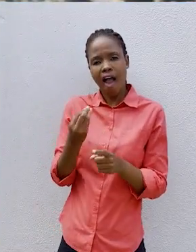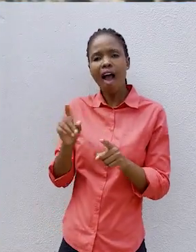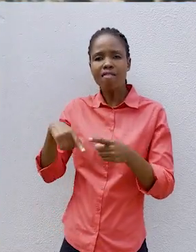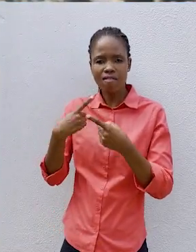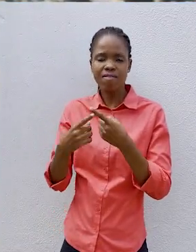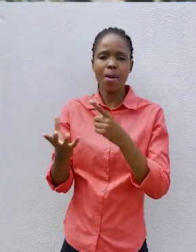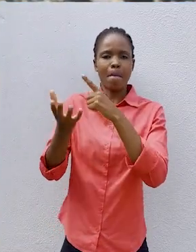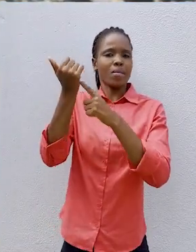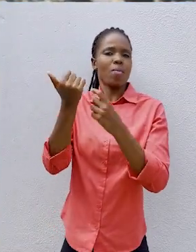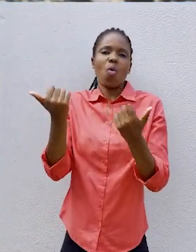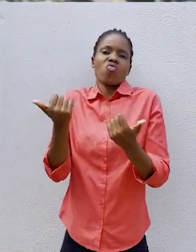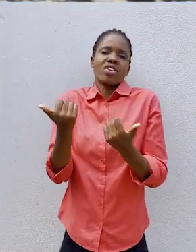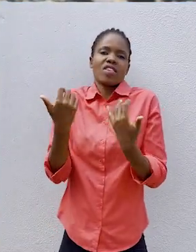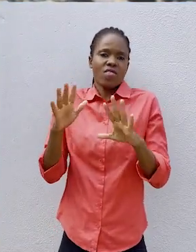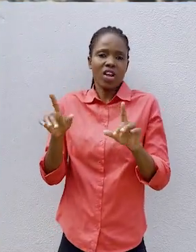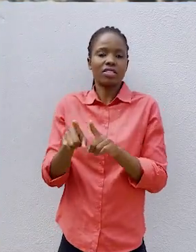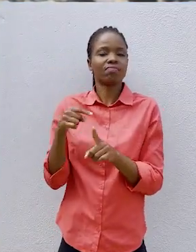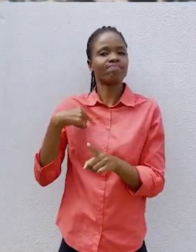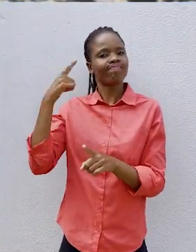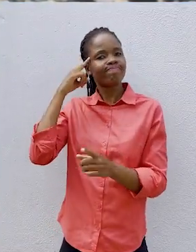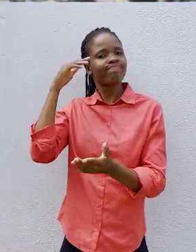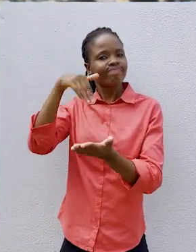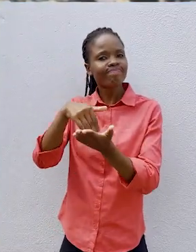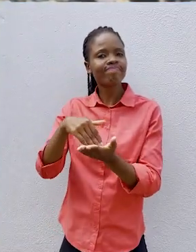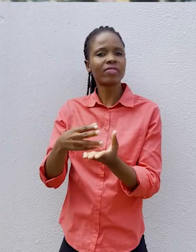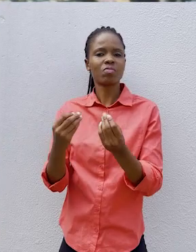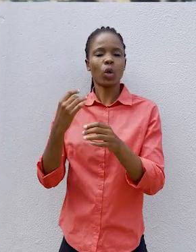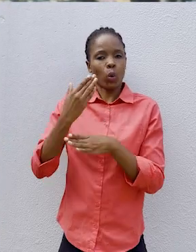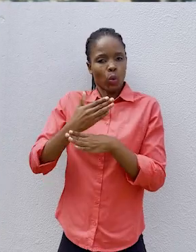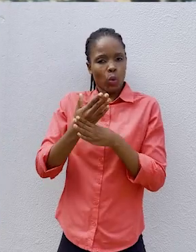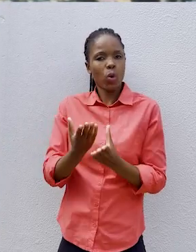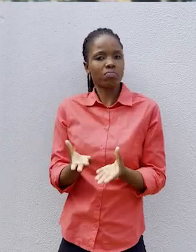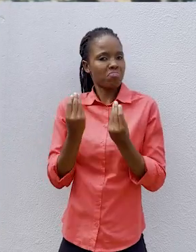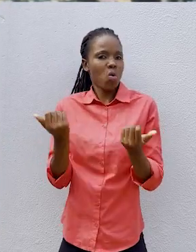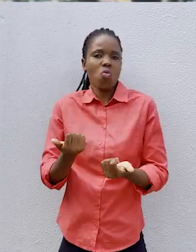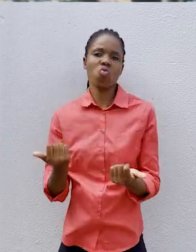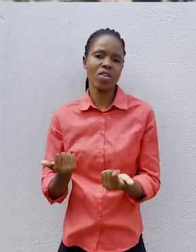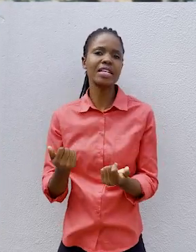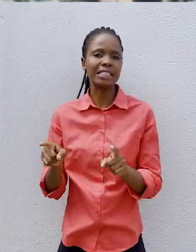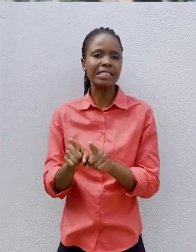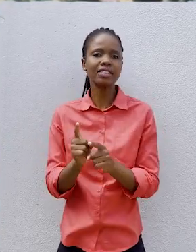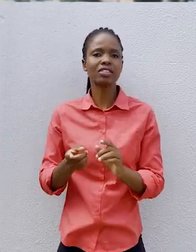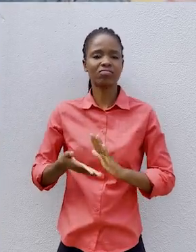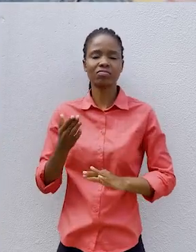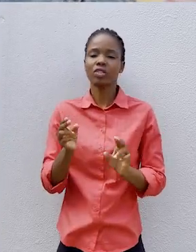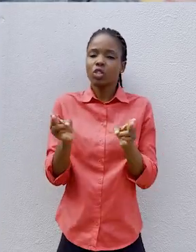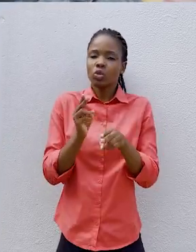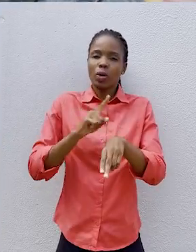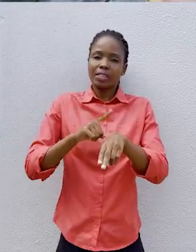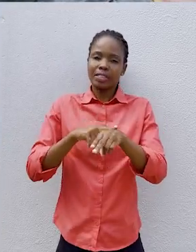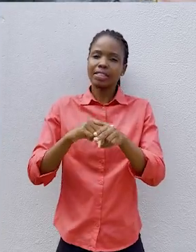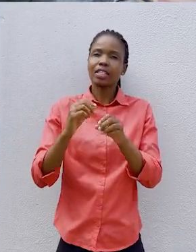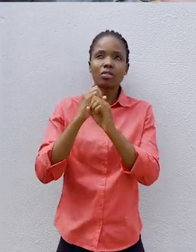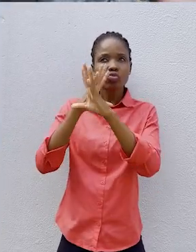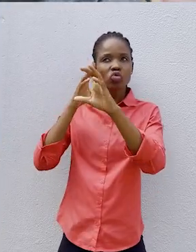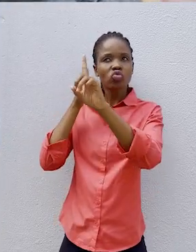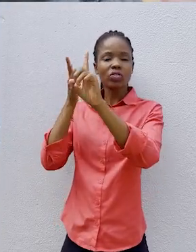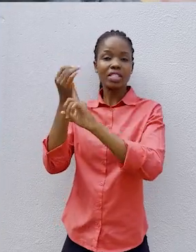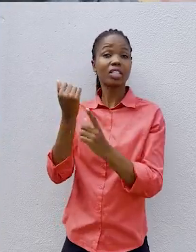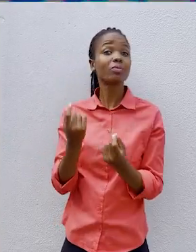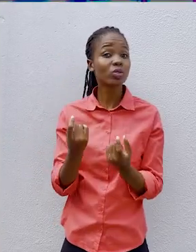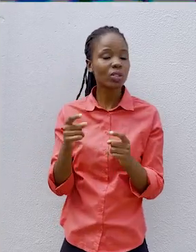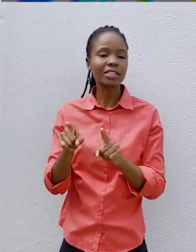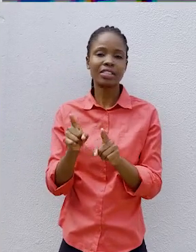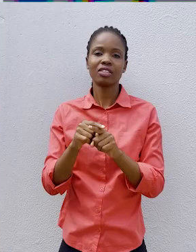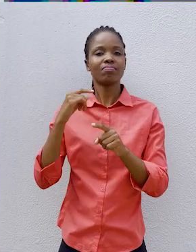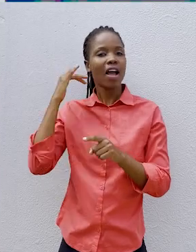have gotten to my short-term dream, that was to come out here and like start working and like build my life. Short-term dreams to put on